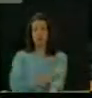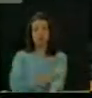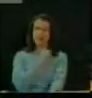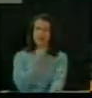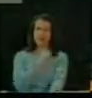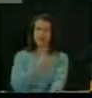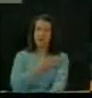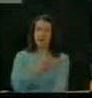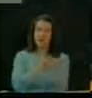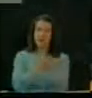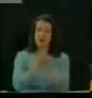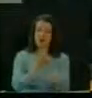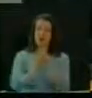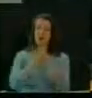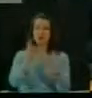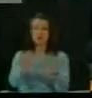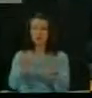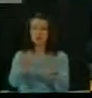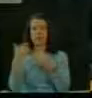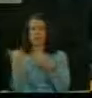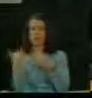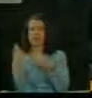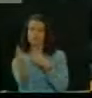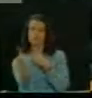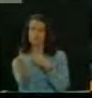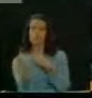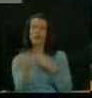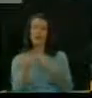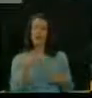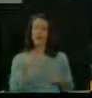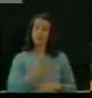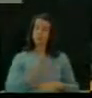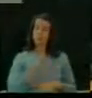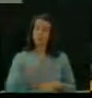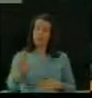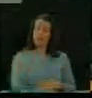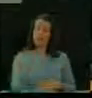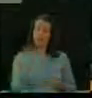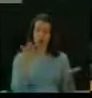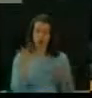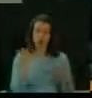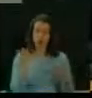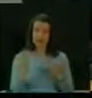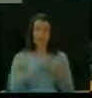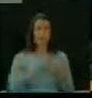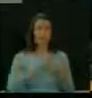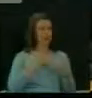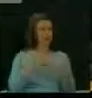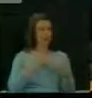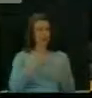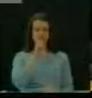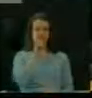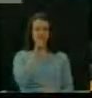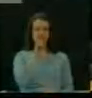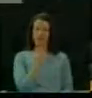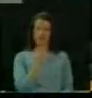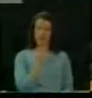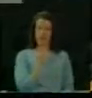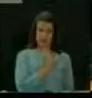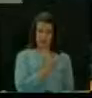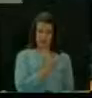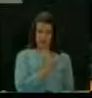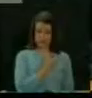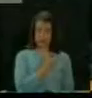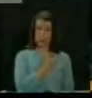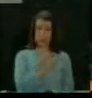vote certainly wasn't to give them anything other than what they were charged to deal with, and I appreciate all of them serving. But my concern is not only